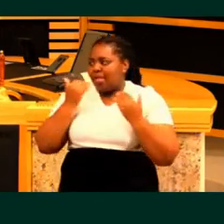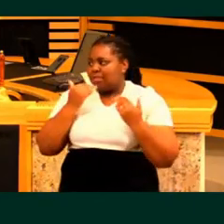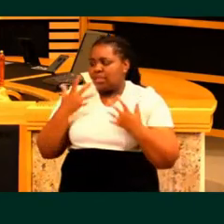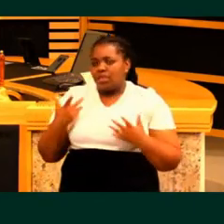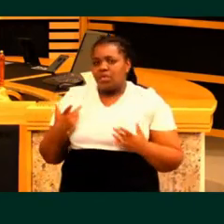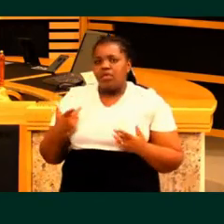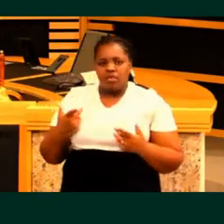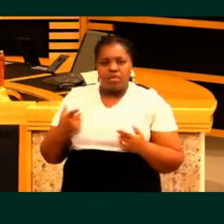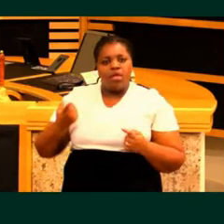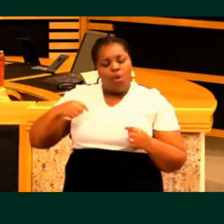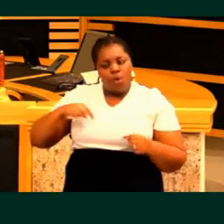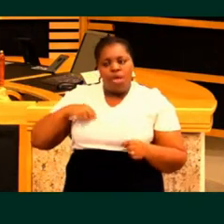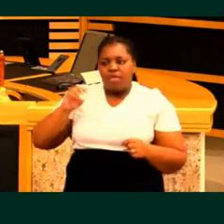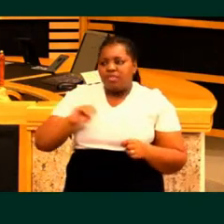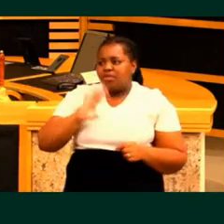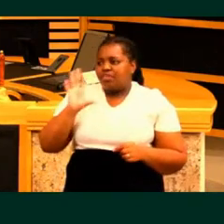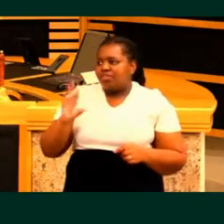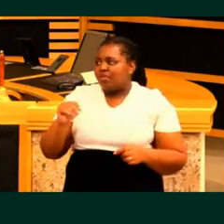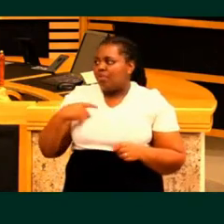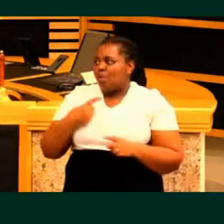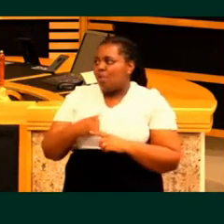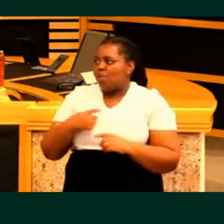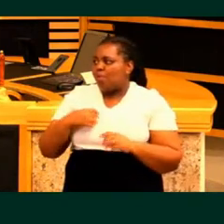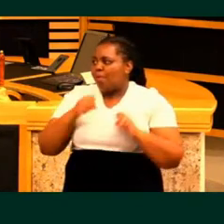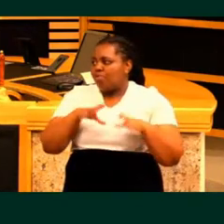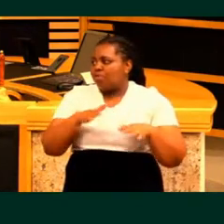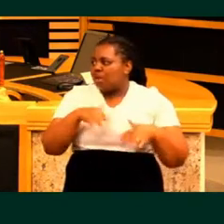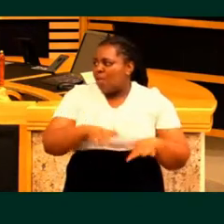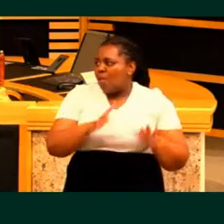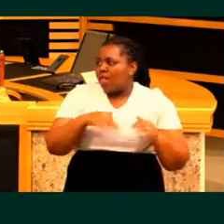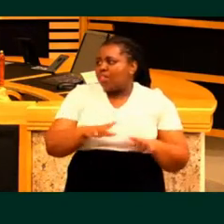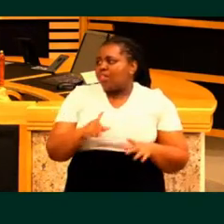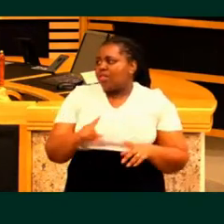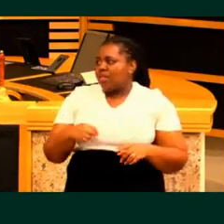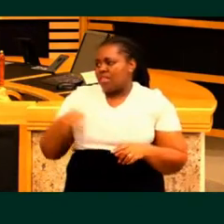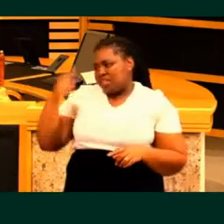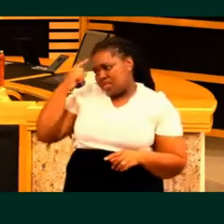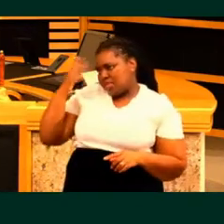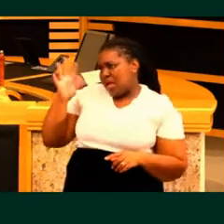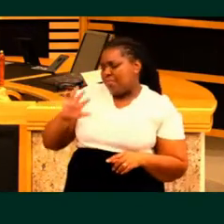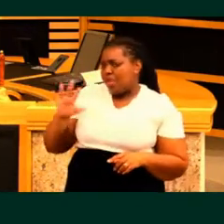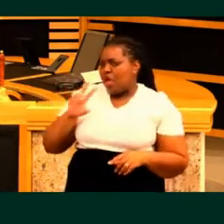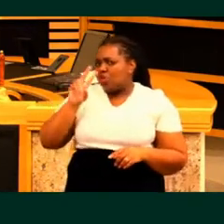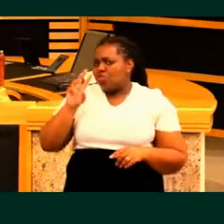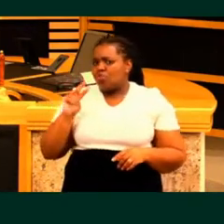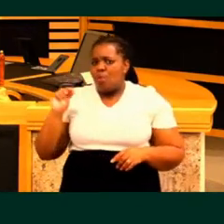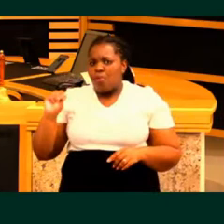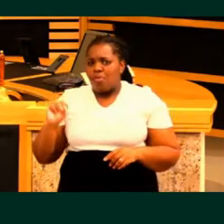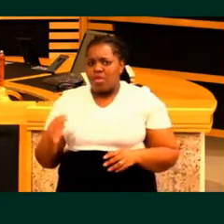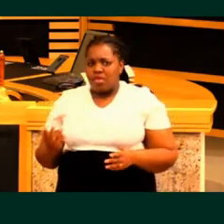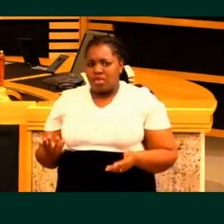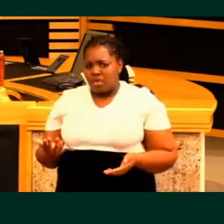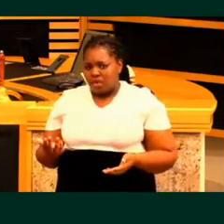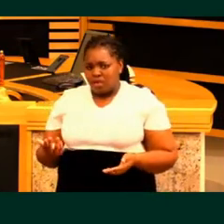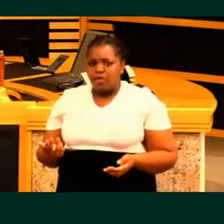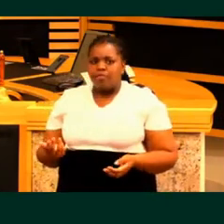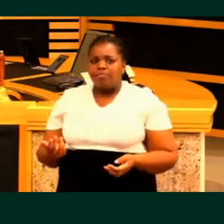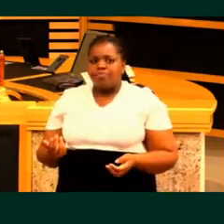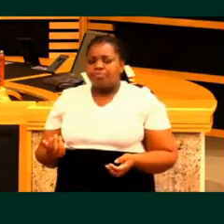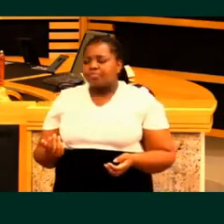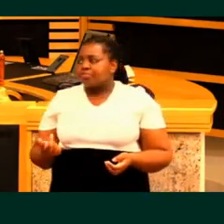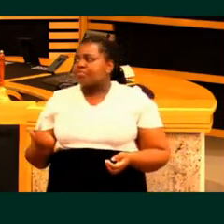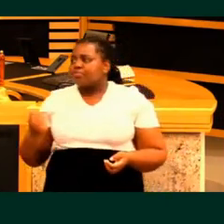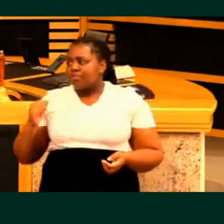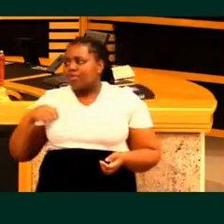that we as South Africa put into the ocean every year which is around about 2 million tons I